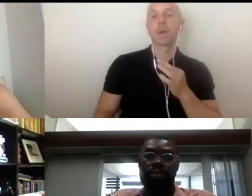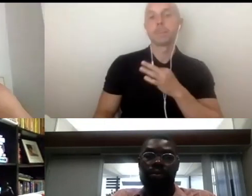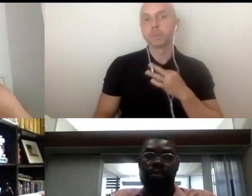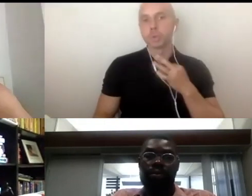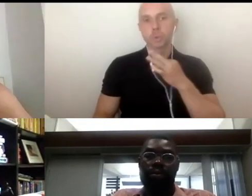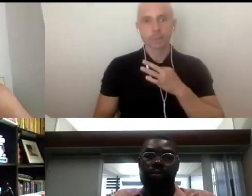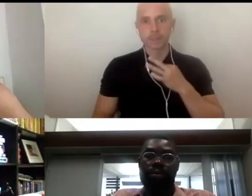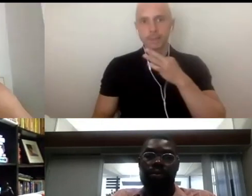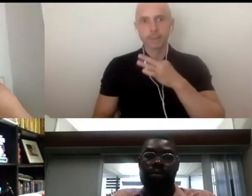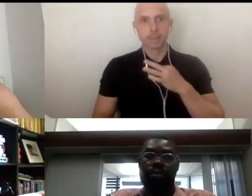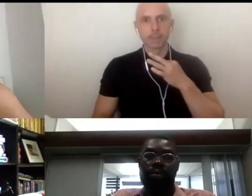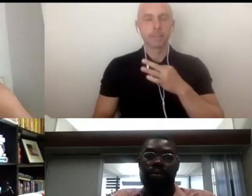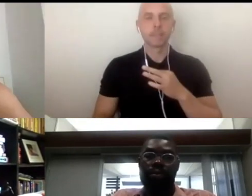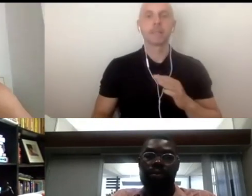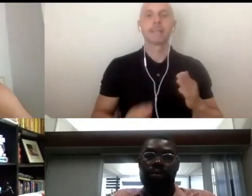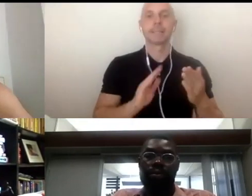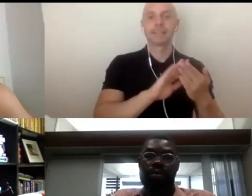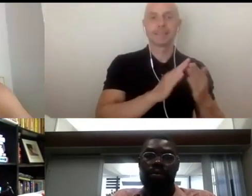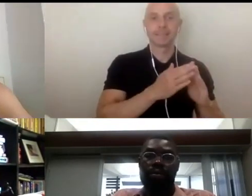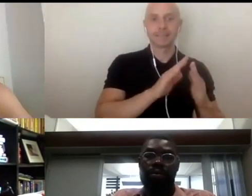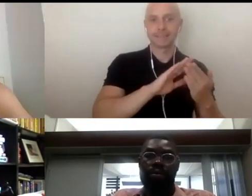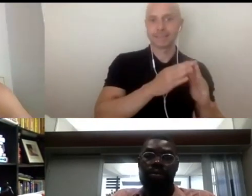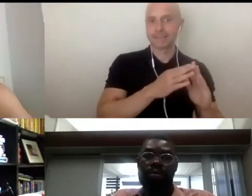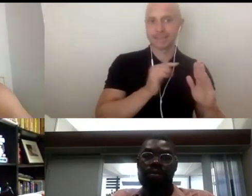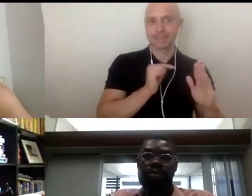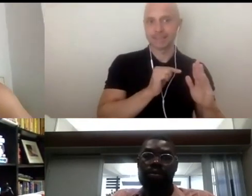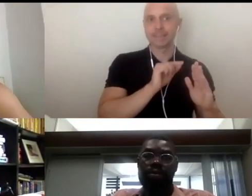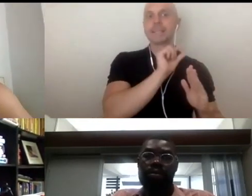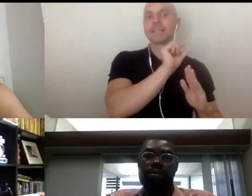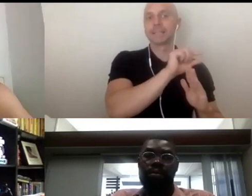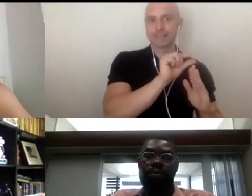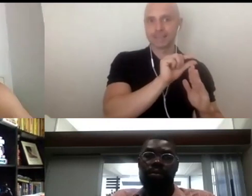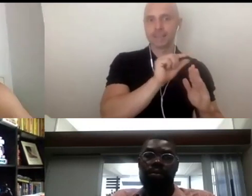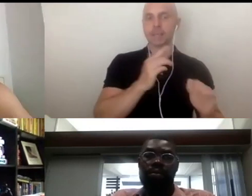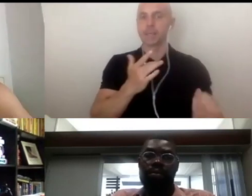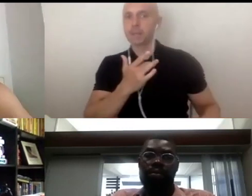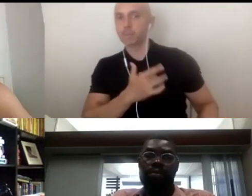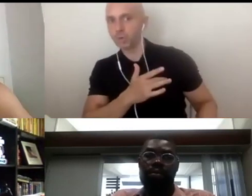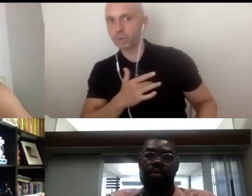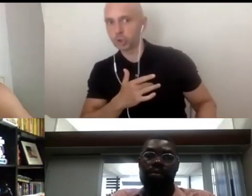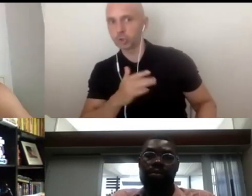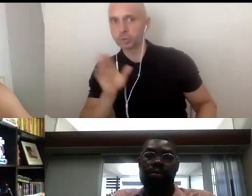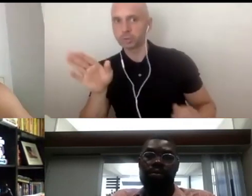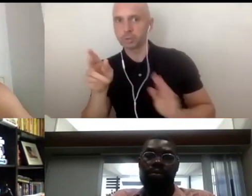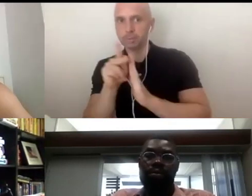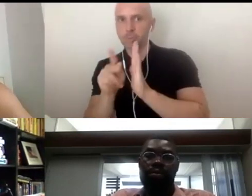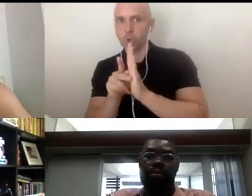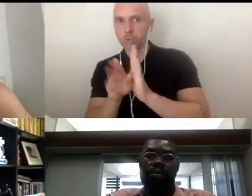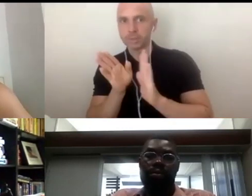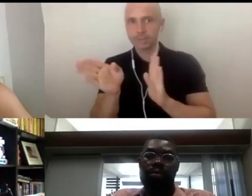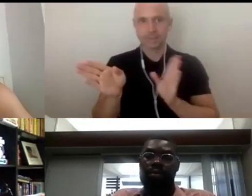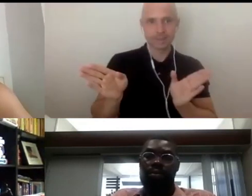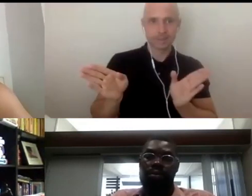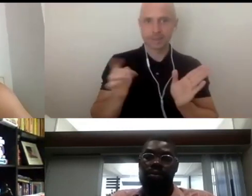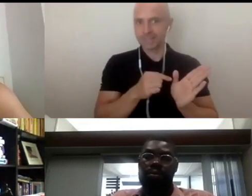the City of Toronto deviate from provincial Stage 3 guidelines? And if so, does the city plan any deviations that could impact